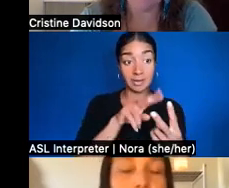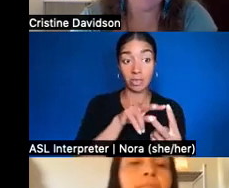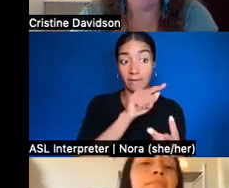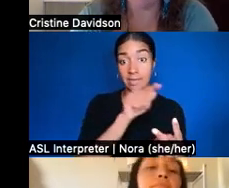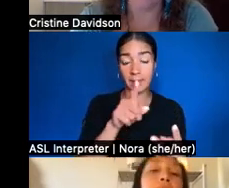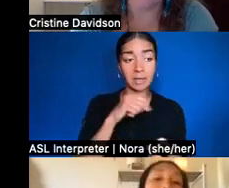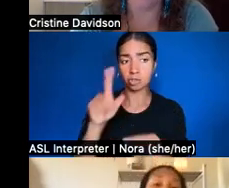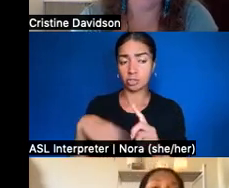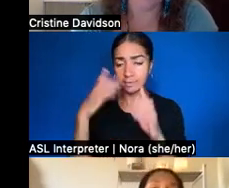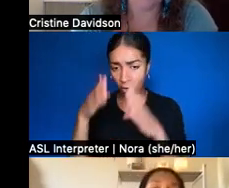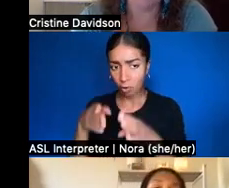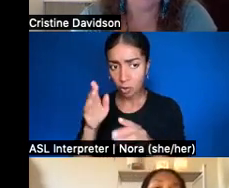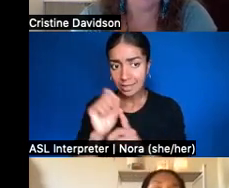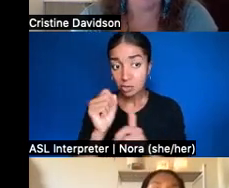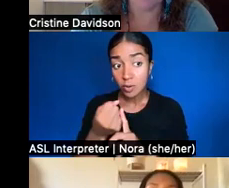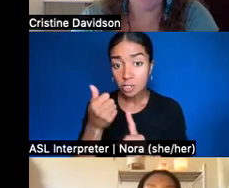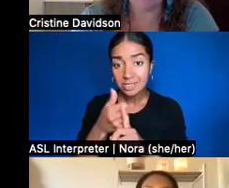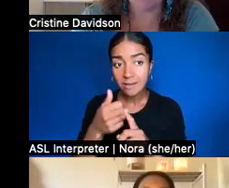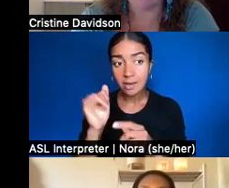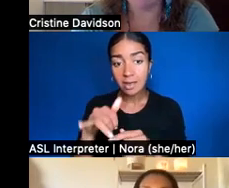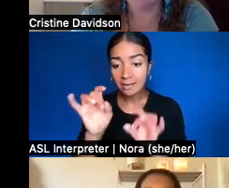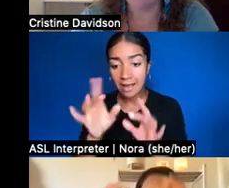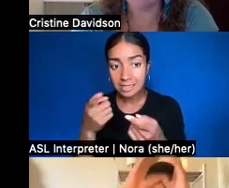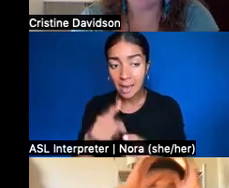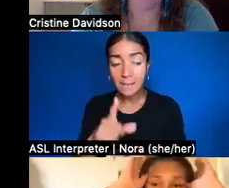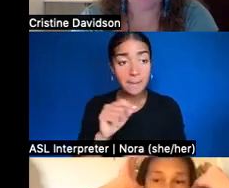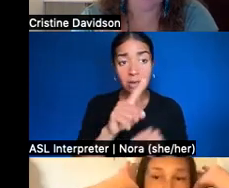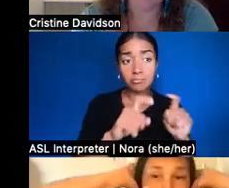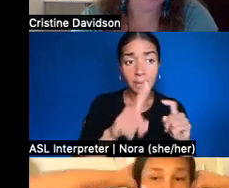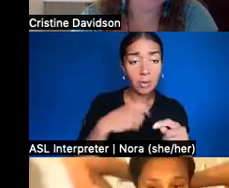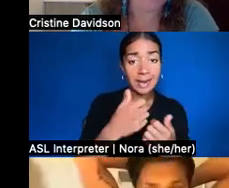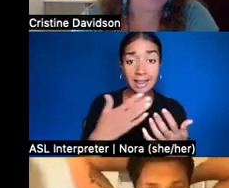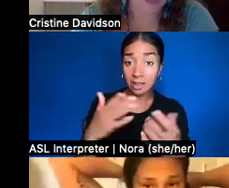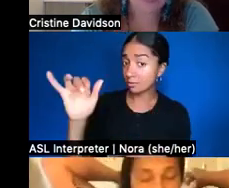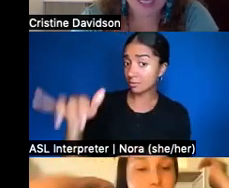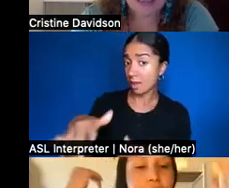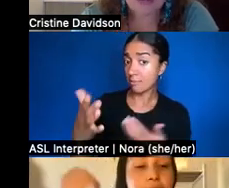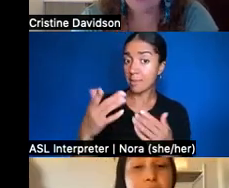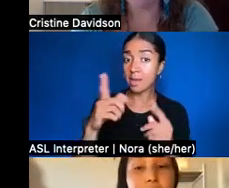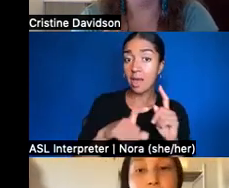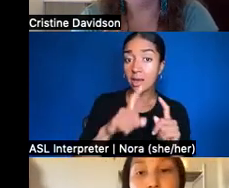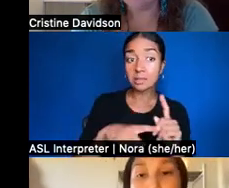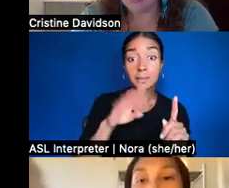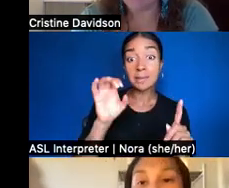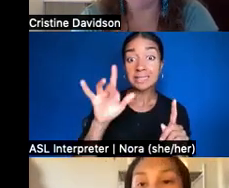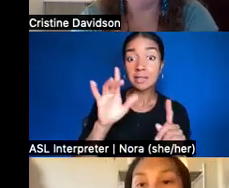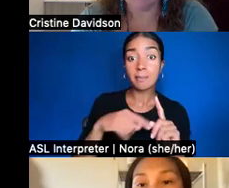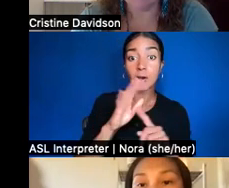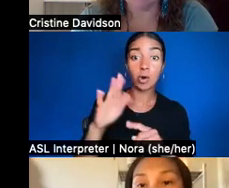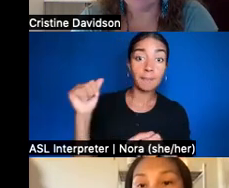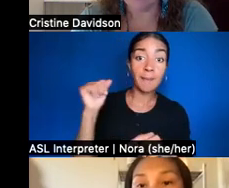anything? Yeah, maybe talk to Betsy about her back pain. Like, have you seen anybody for your back pain? Yeah.